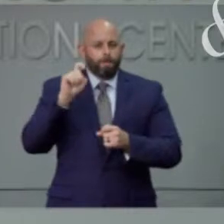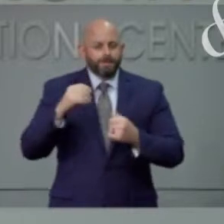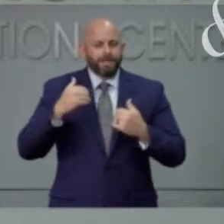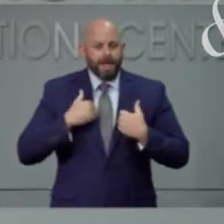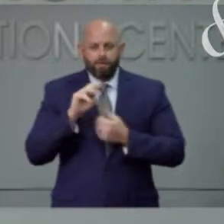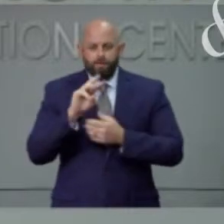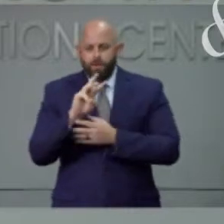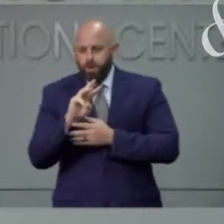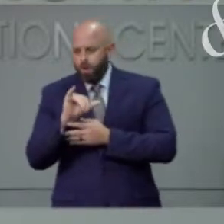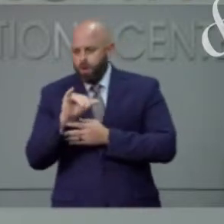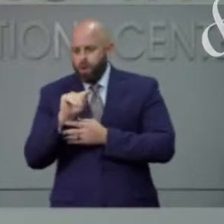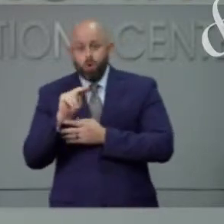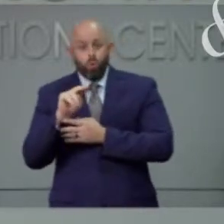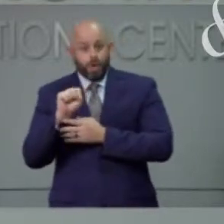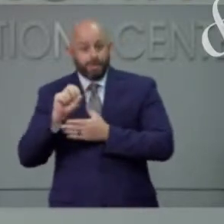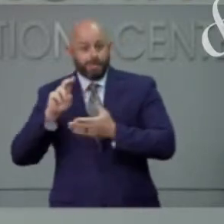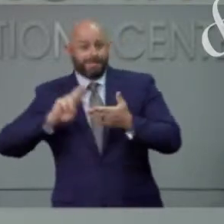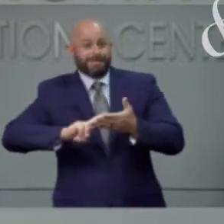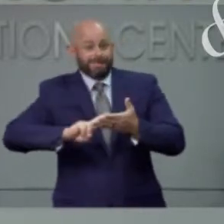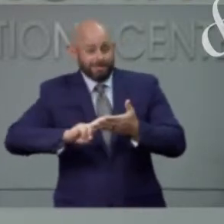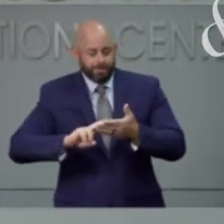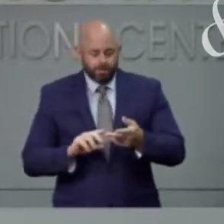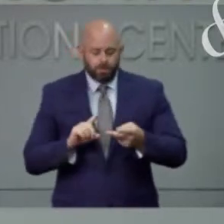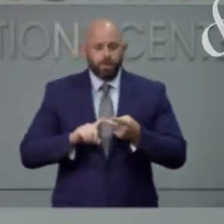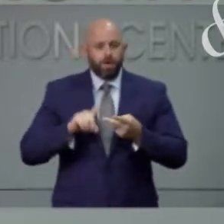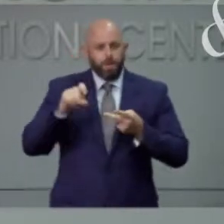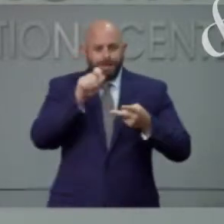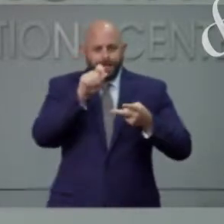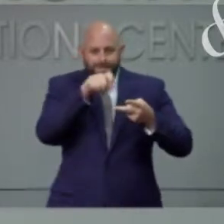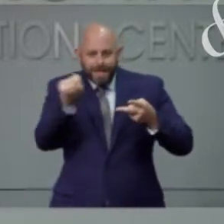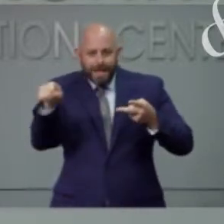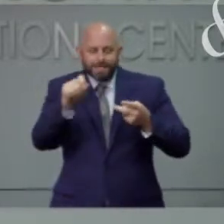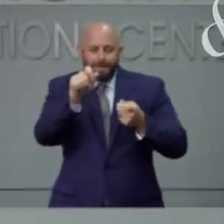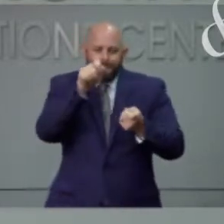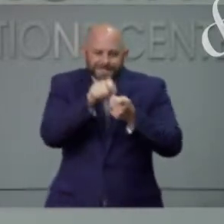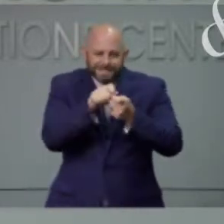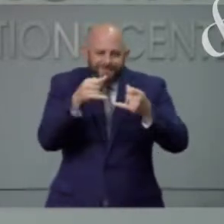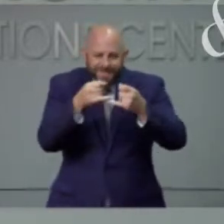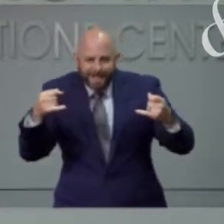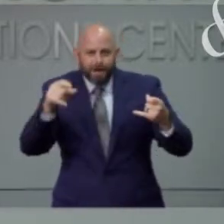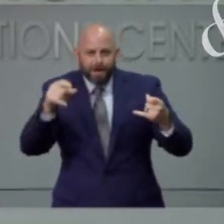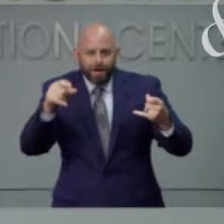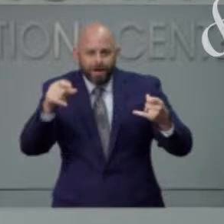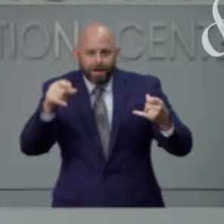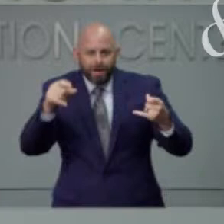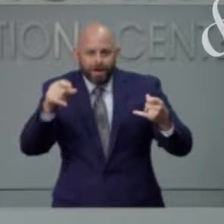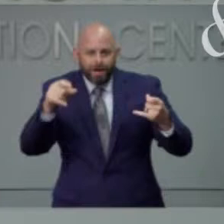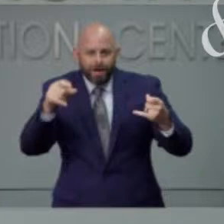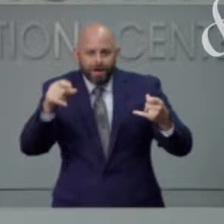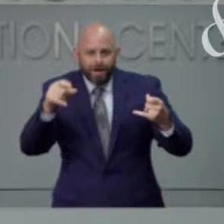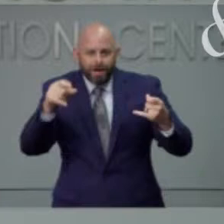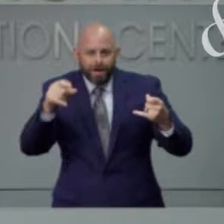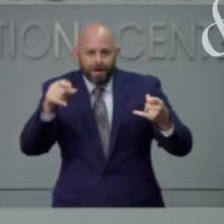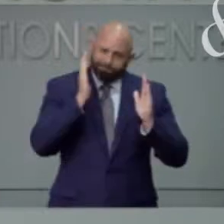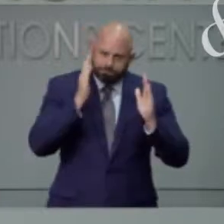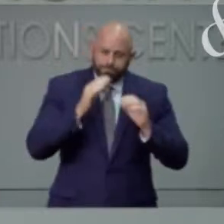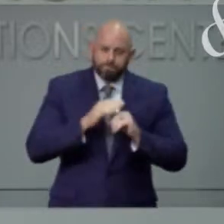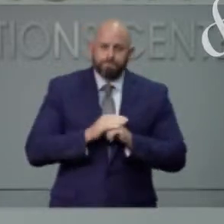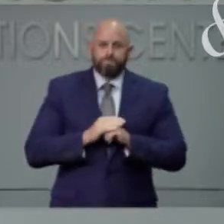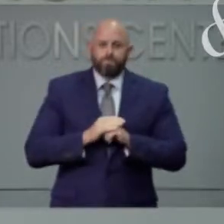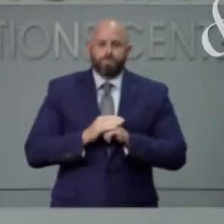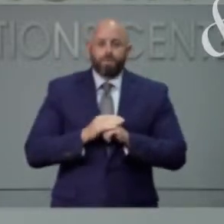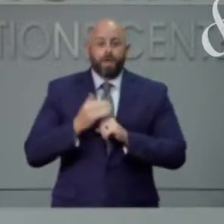the fact that you do need somebody, you do need to sign it in the right place. And that's on the State Board of